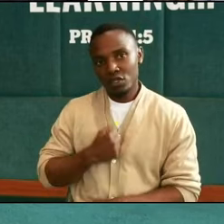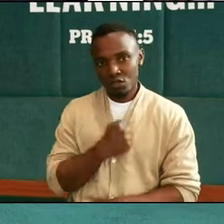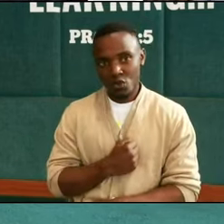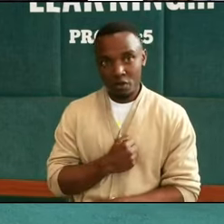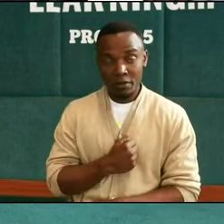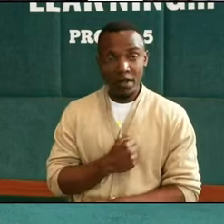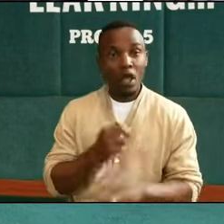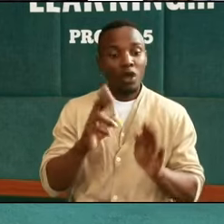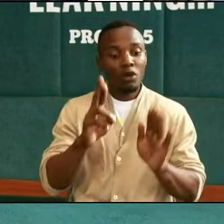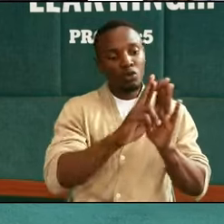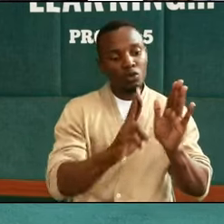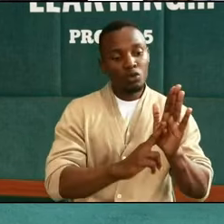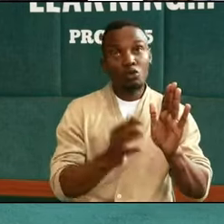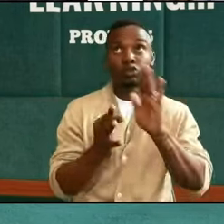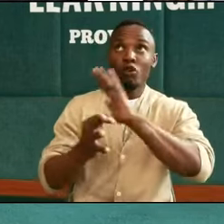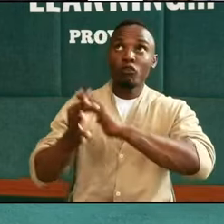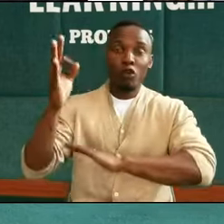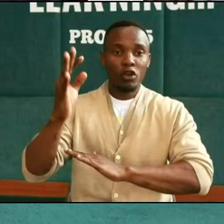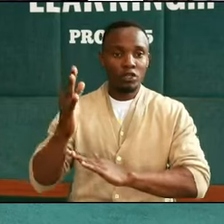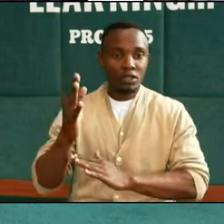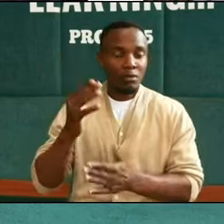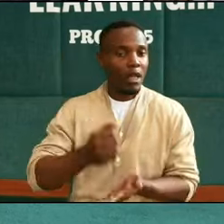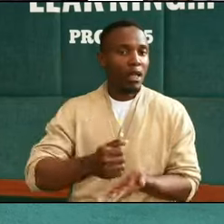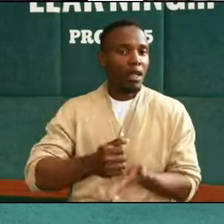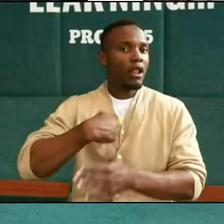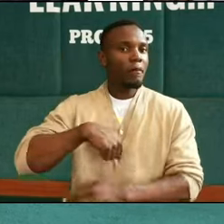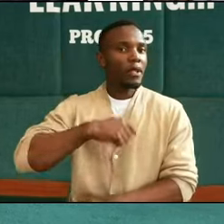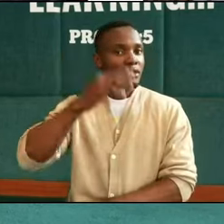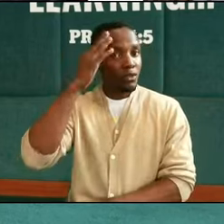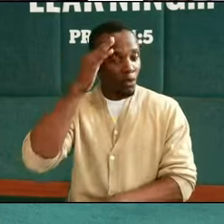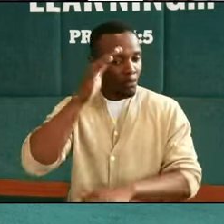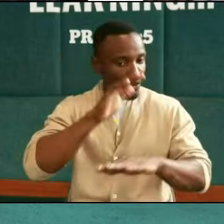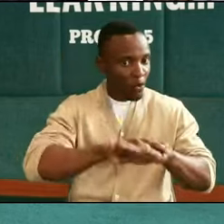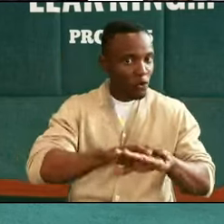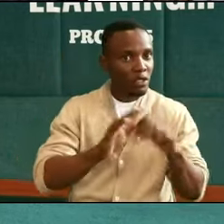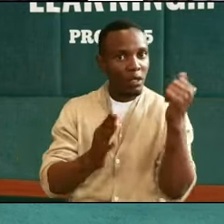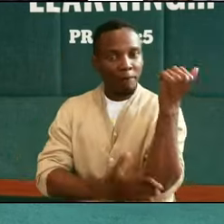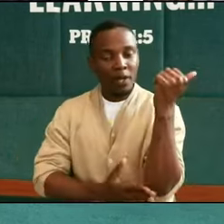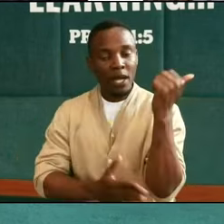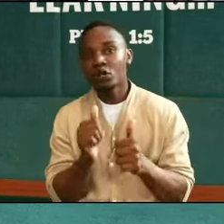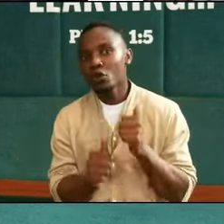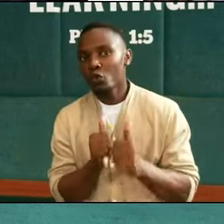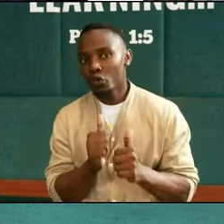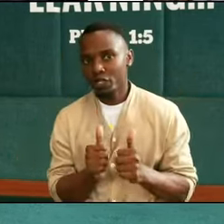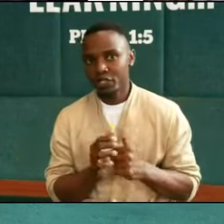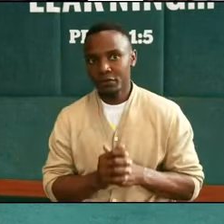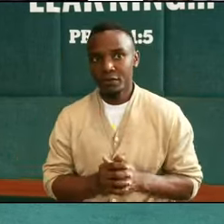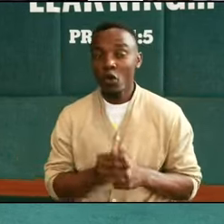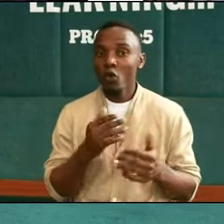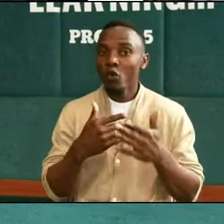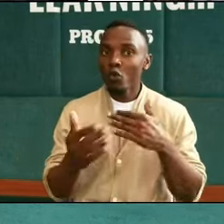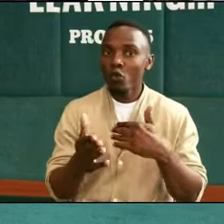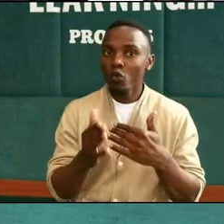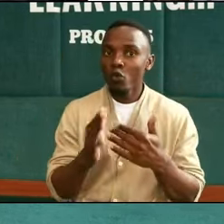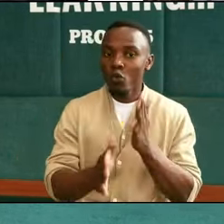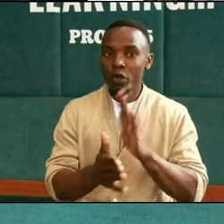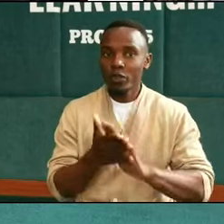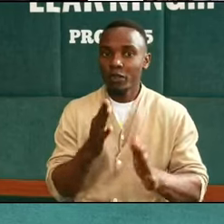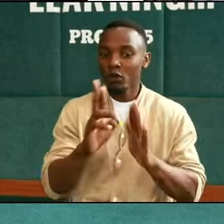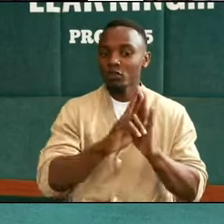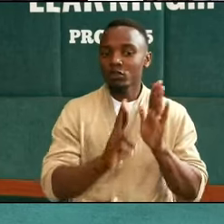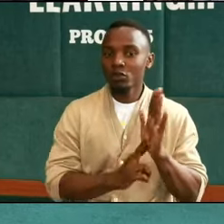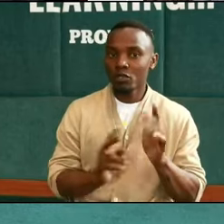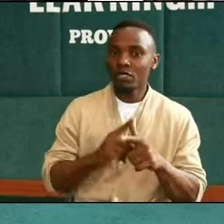rules help us to recognize what is good from what is bad. If there was no rule, Samson could have married anybody. Yeah, that's what God's rules